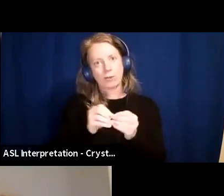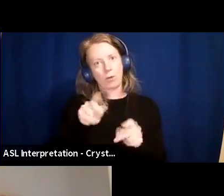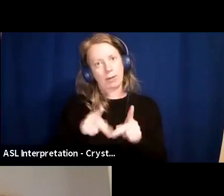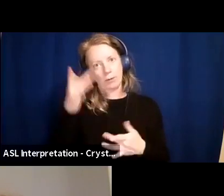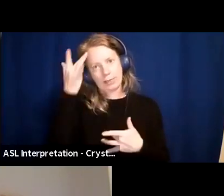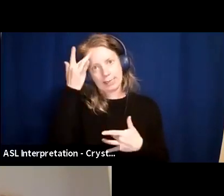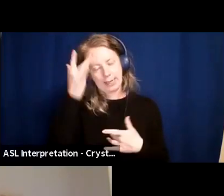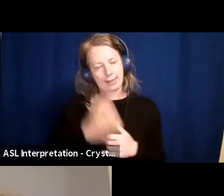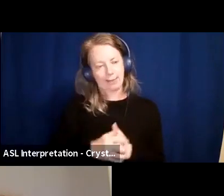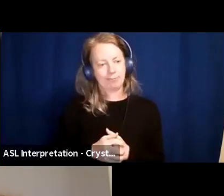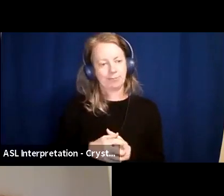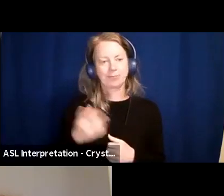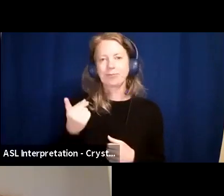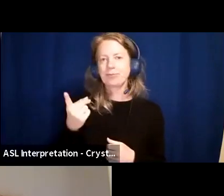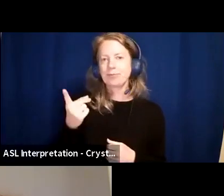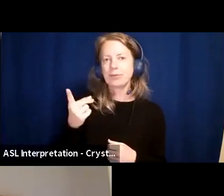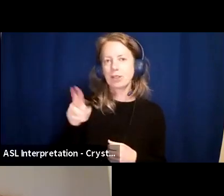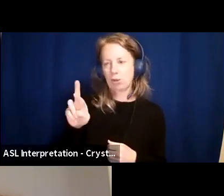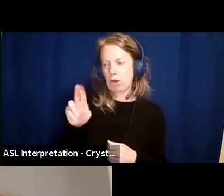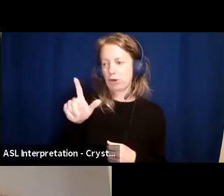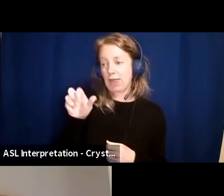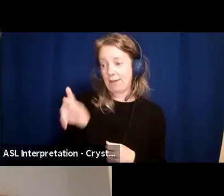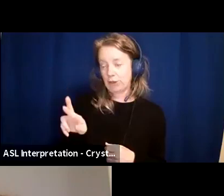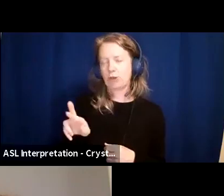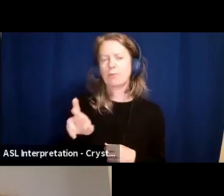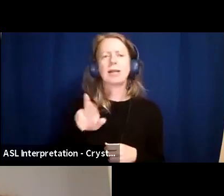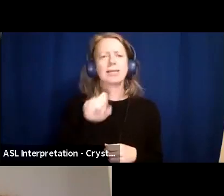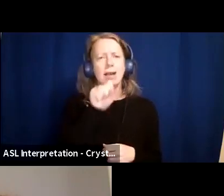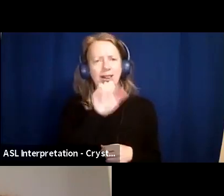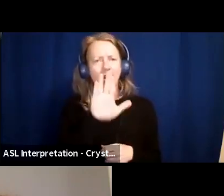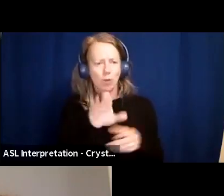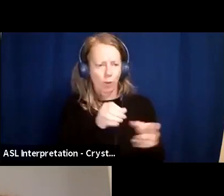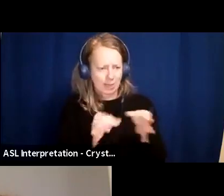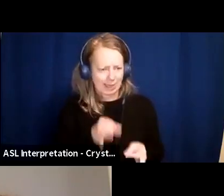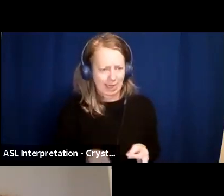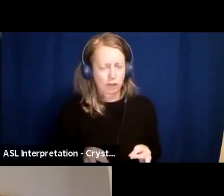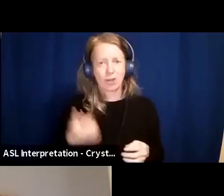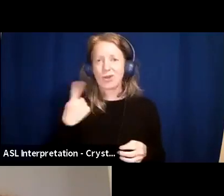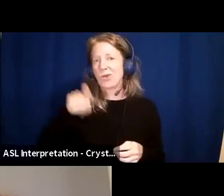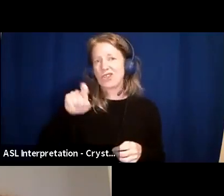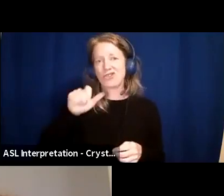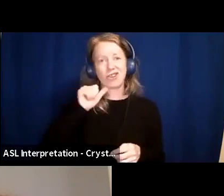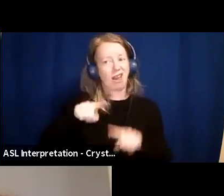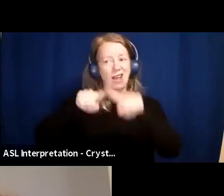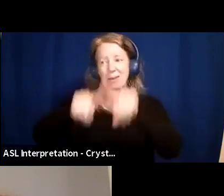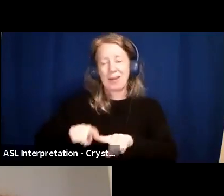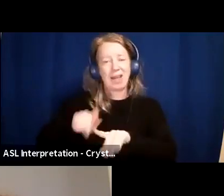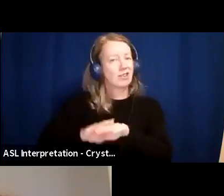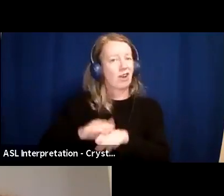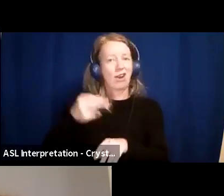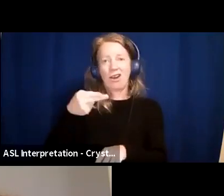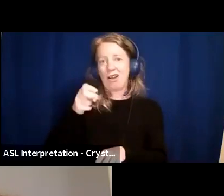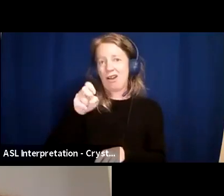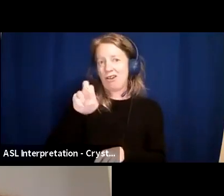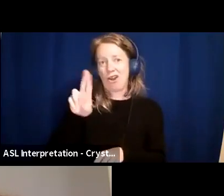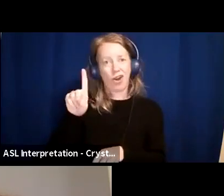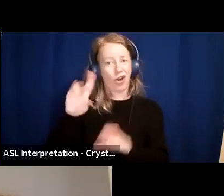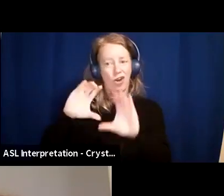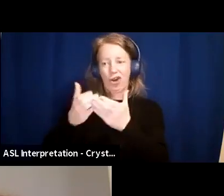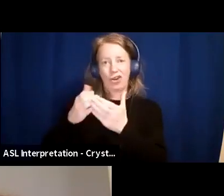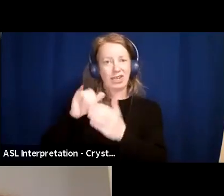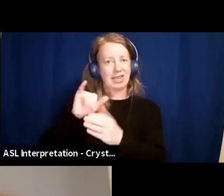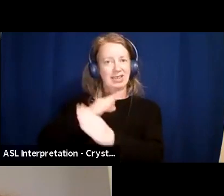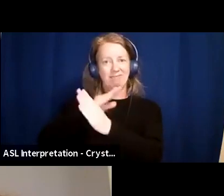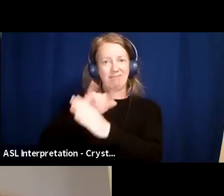I love the way you explain that. So herd immunity isn't something that we should be relying on by everyone just getting sick, but something like a goal that we